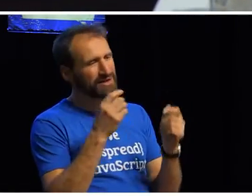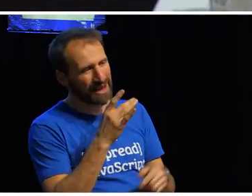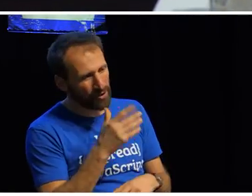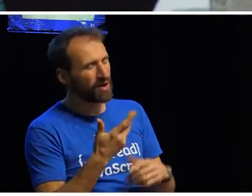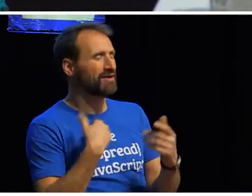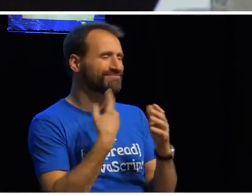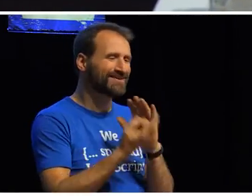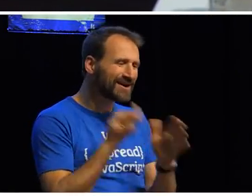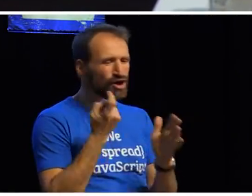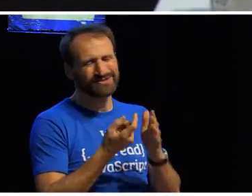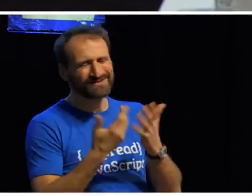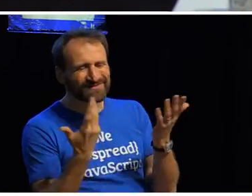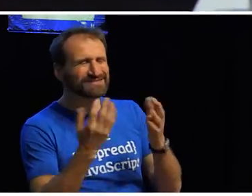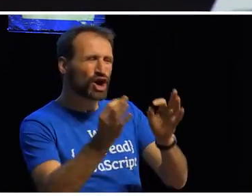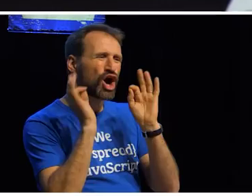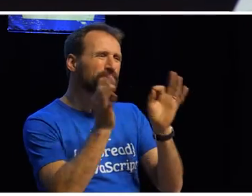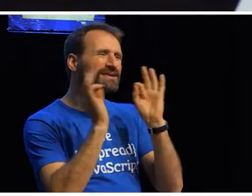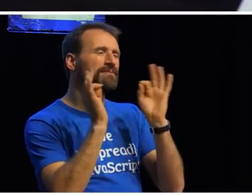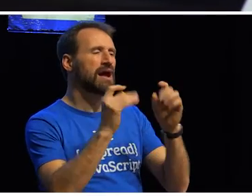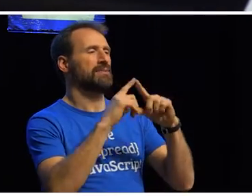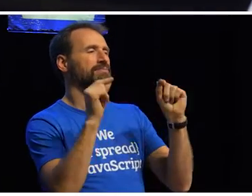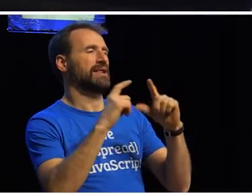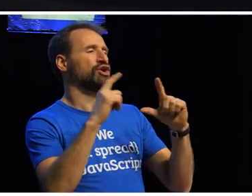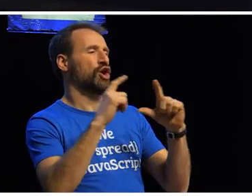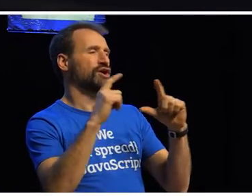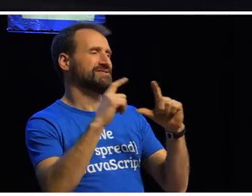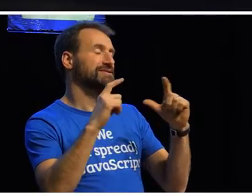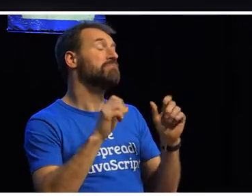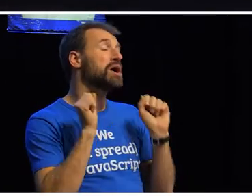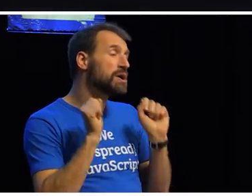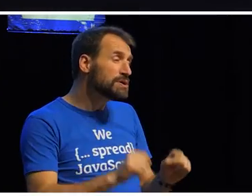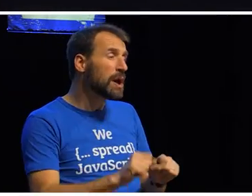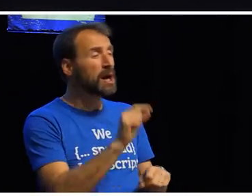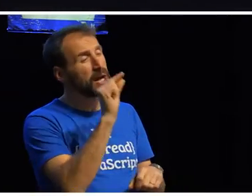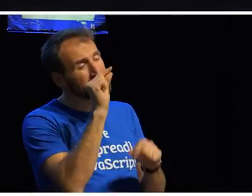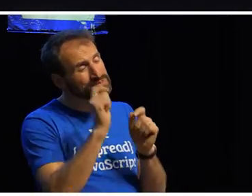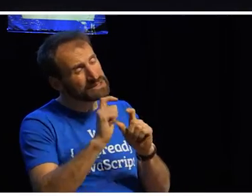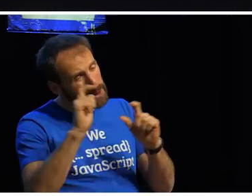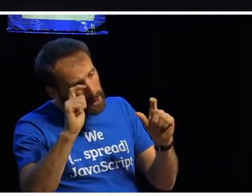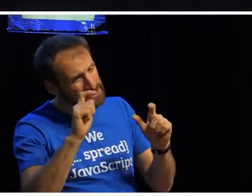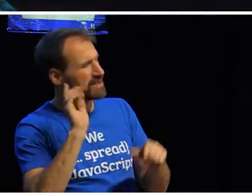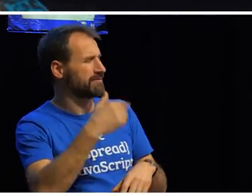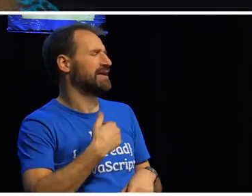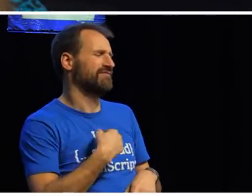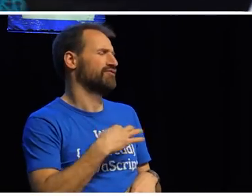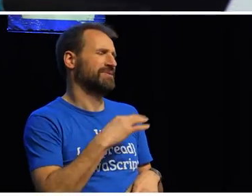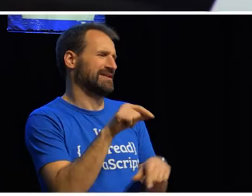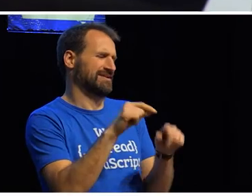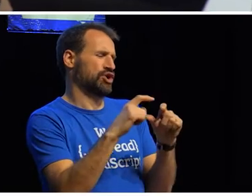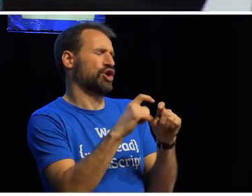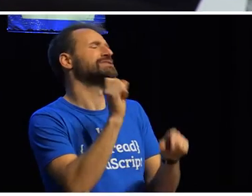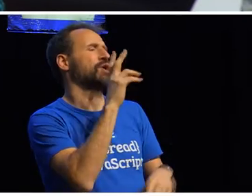is the optimum image size was. It could have been bigger with Pi 3, but I just stick with this size.